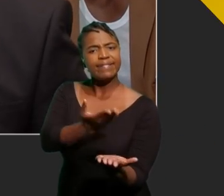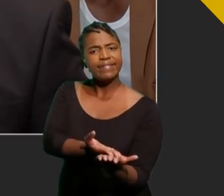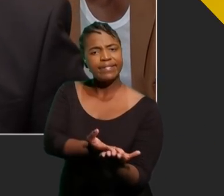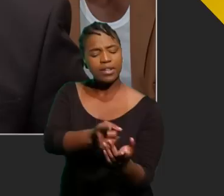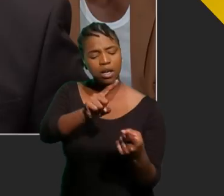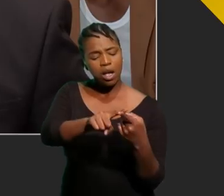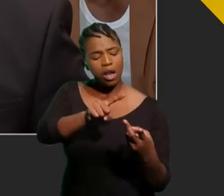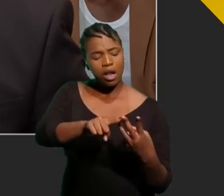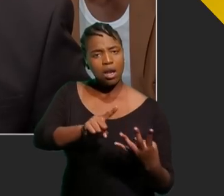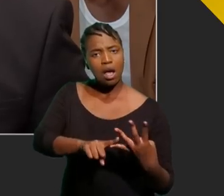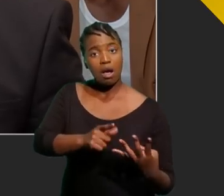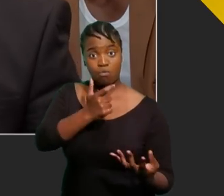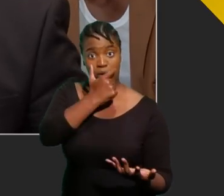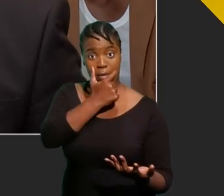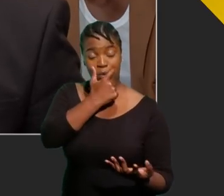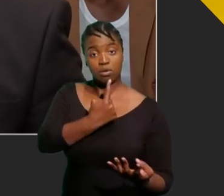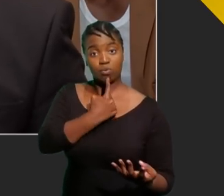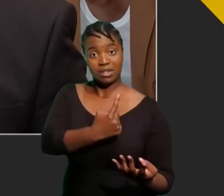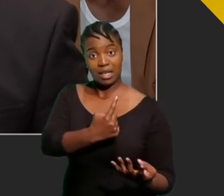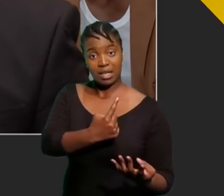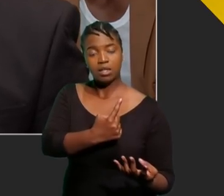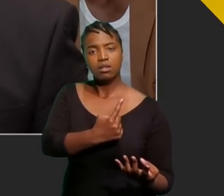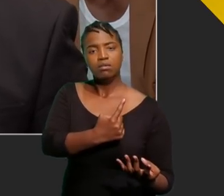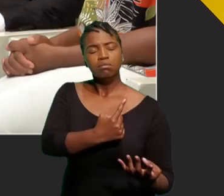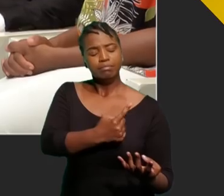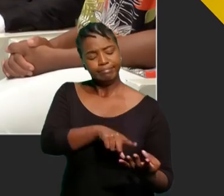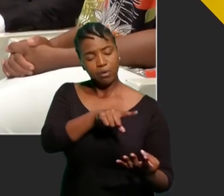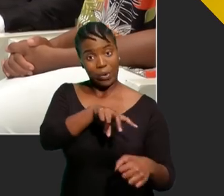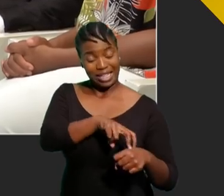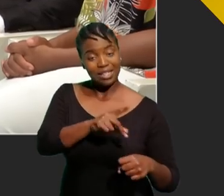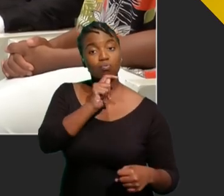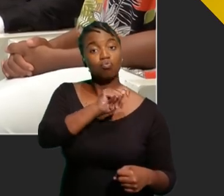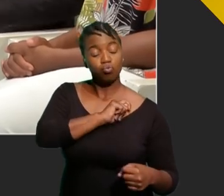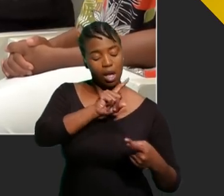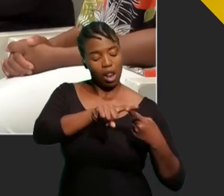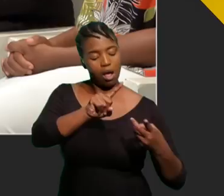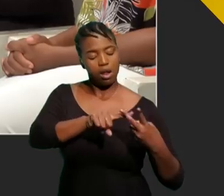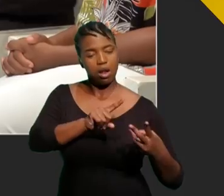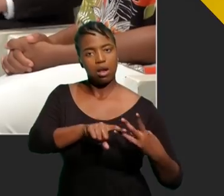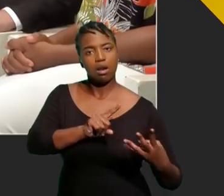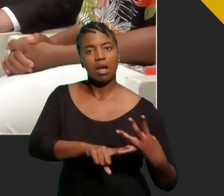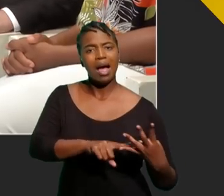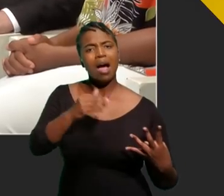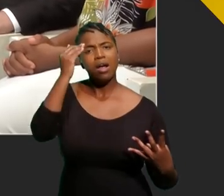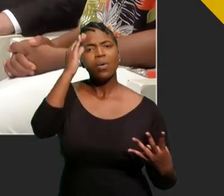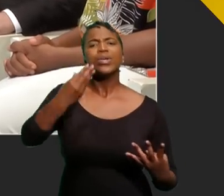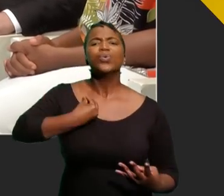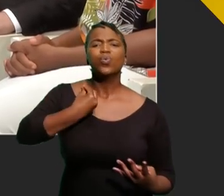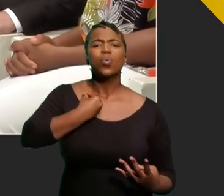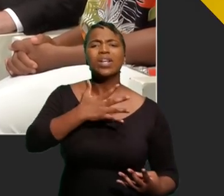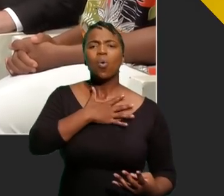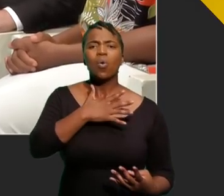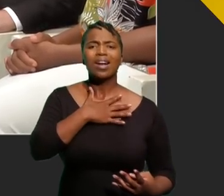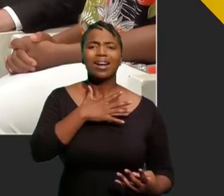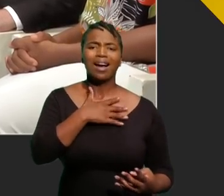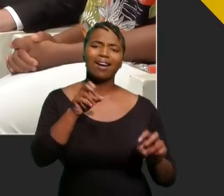by President Cyril Ramaphosa to Deputy Chief Justice Zondo. I know us as young South Africans, we don't like the